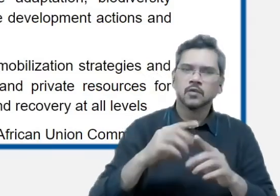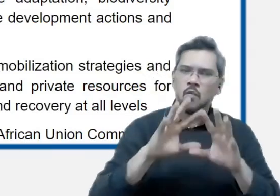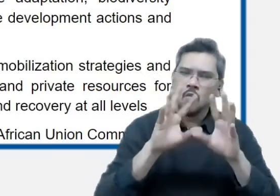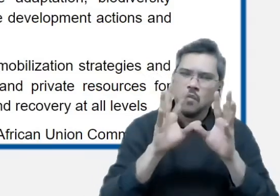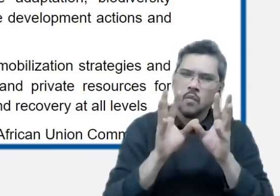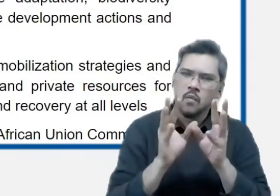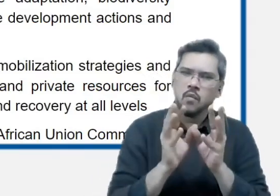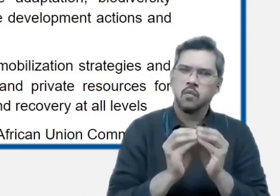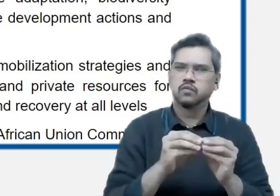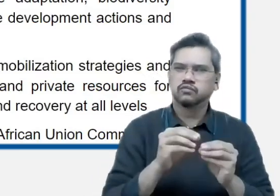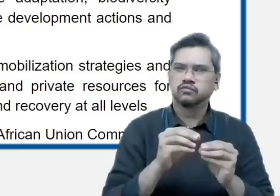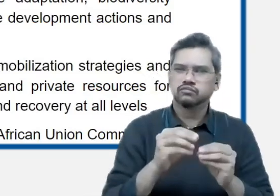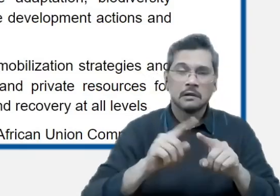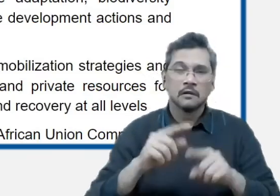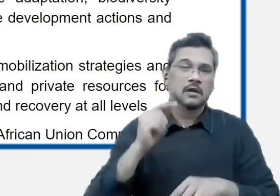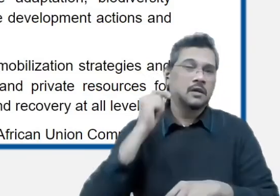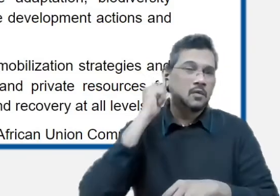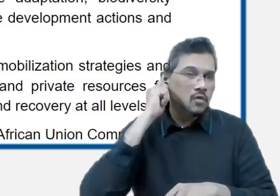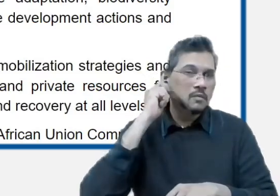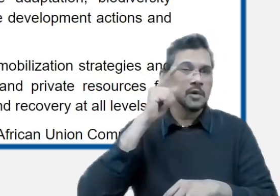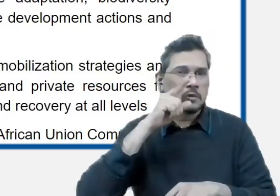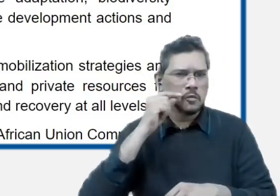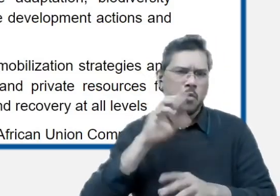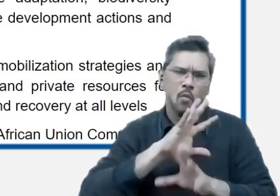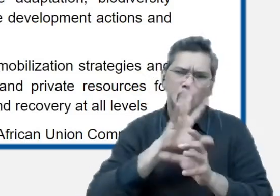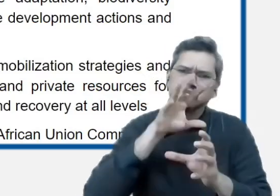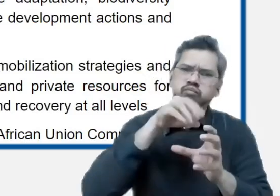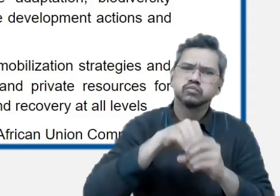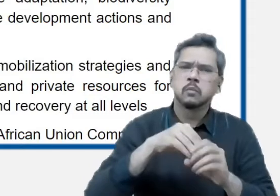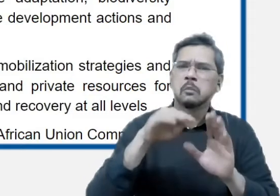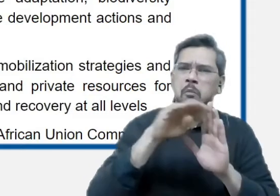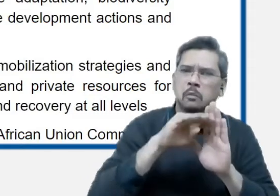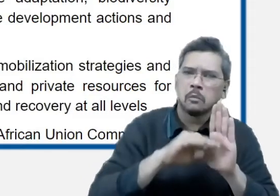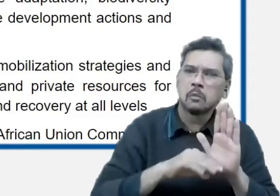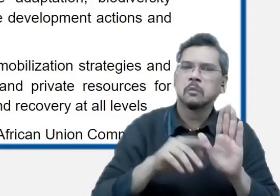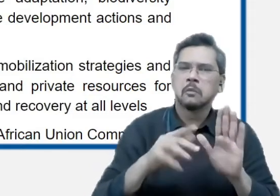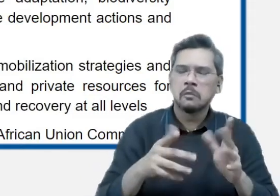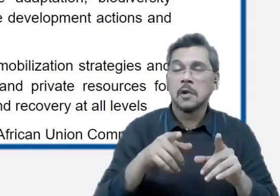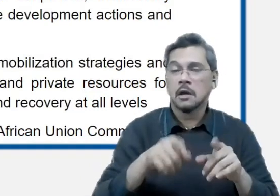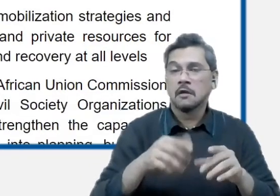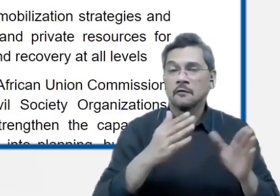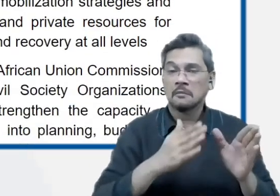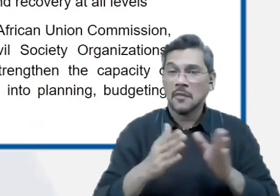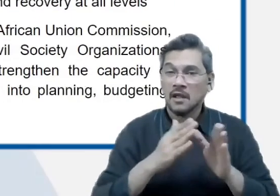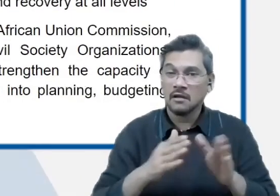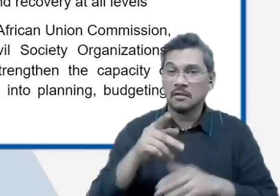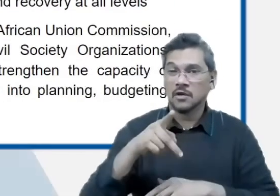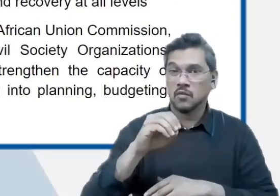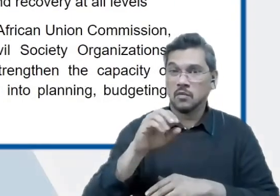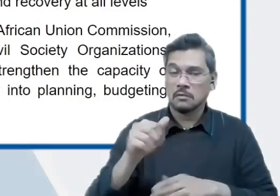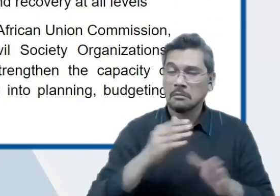programs, and plans of action in line with the Sendai Framework and Program of Action at all levels.